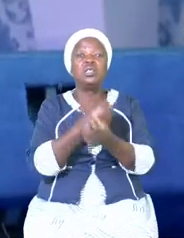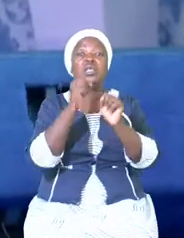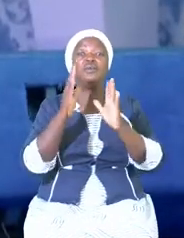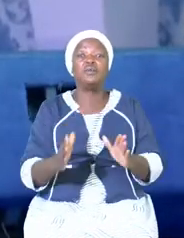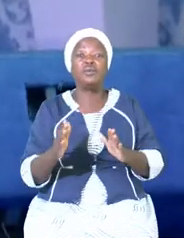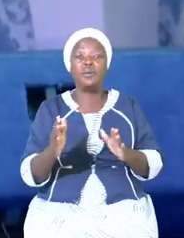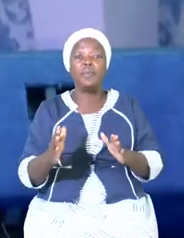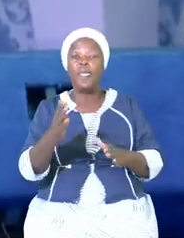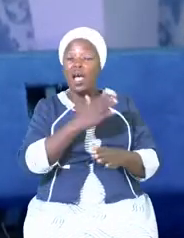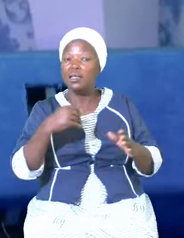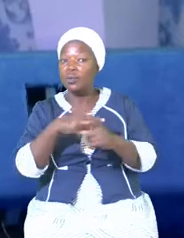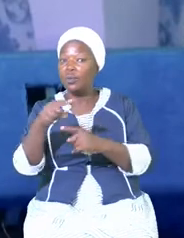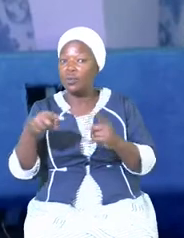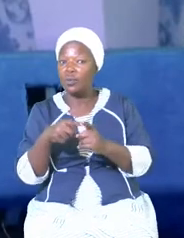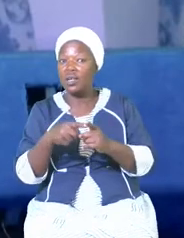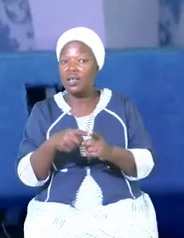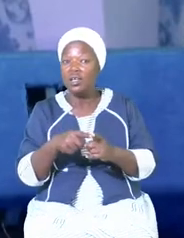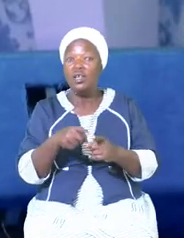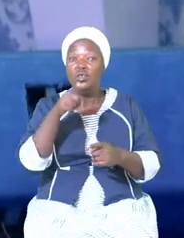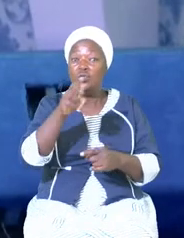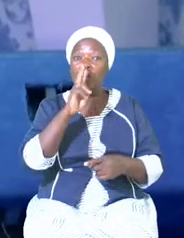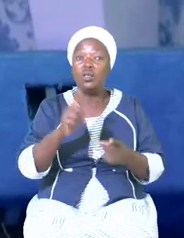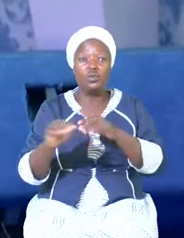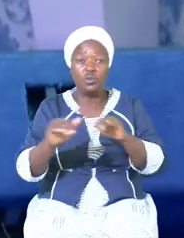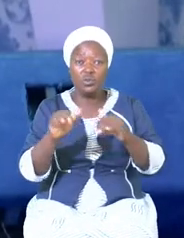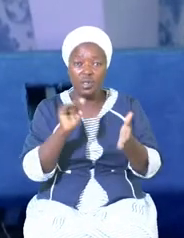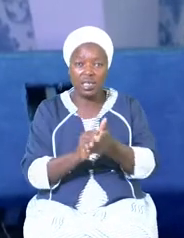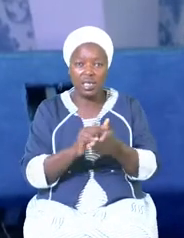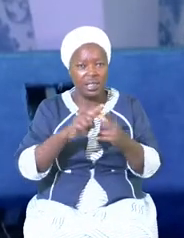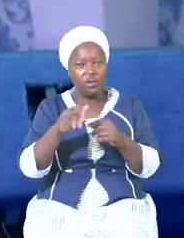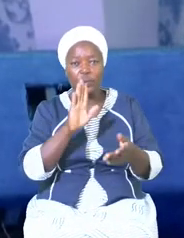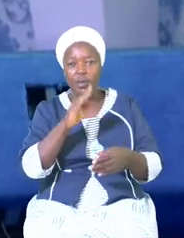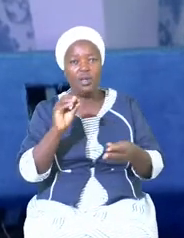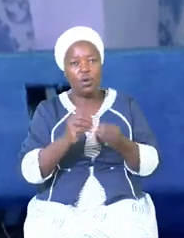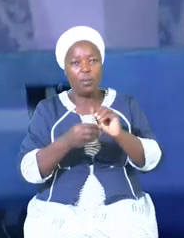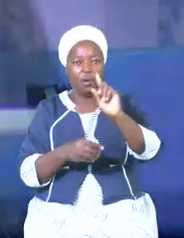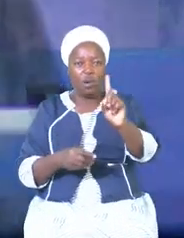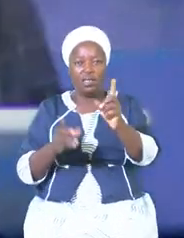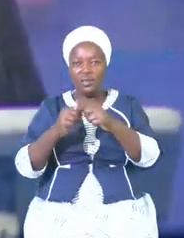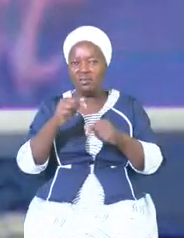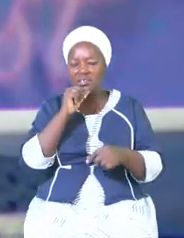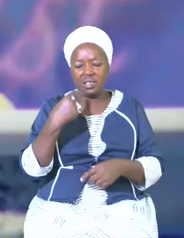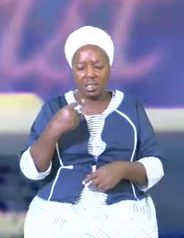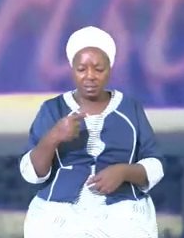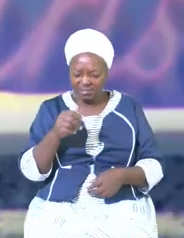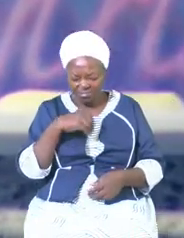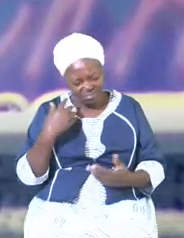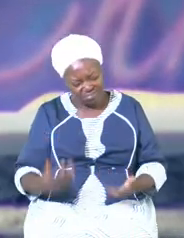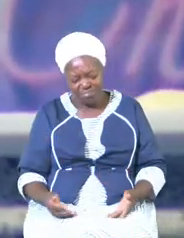And when you are to do that, you'll be the number one. You'll not say, I'm still thinking about